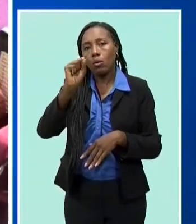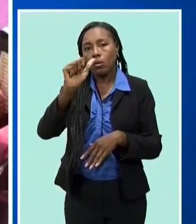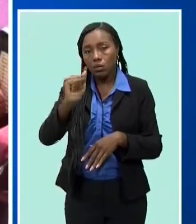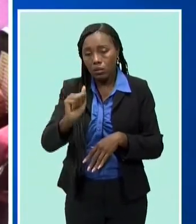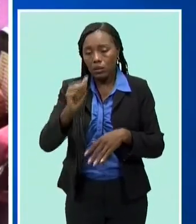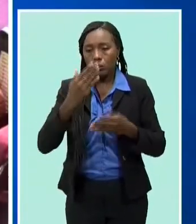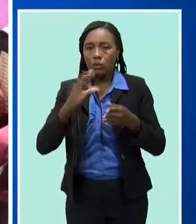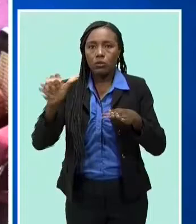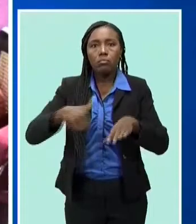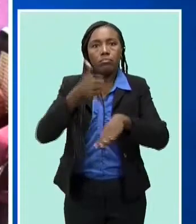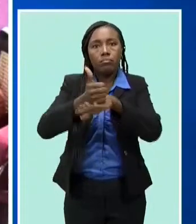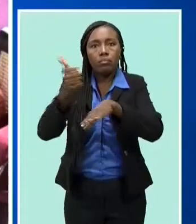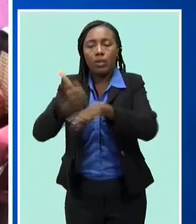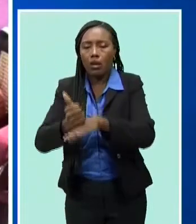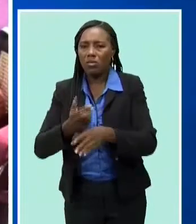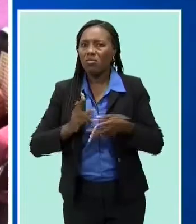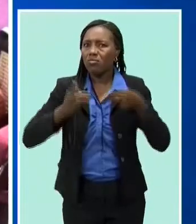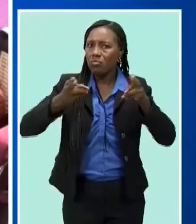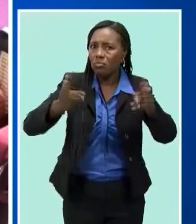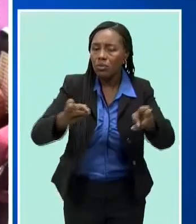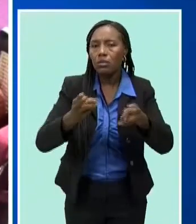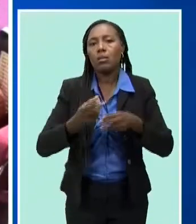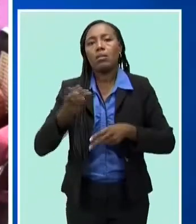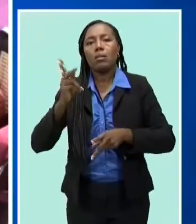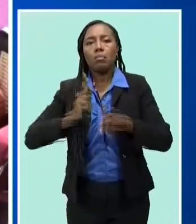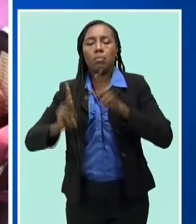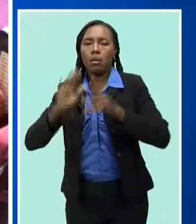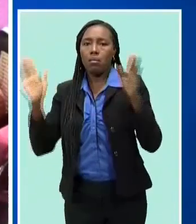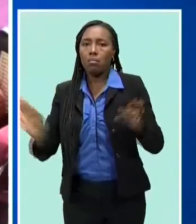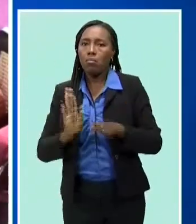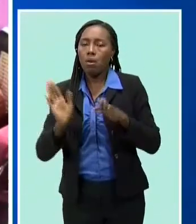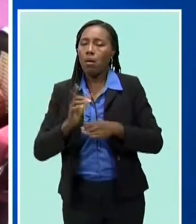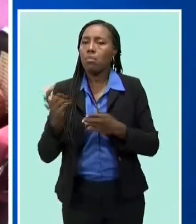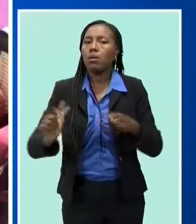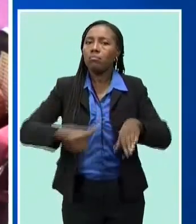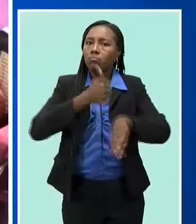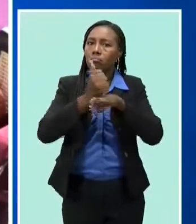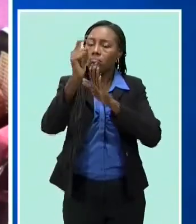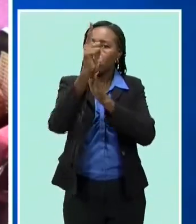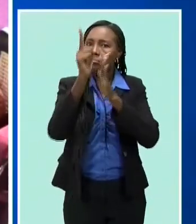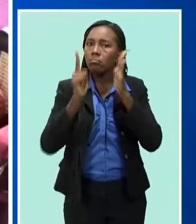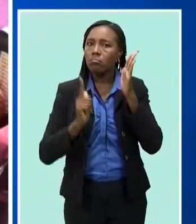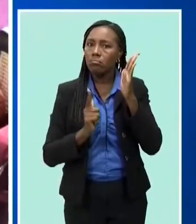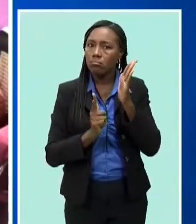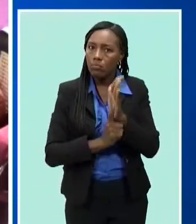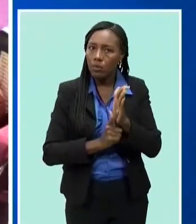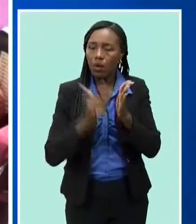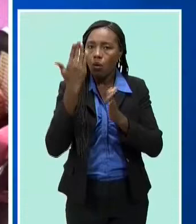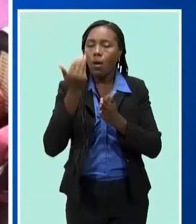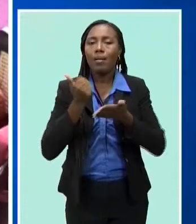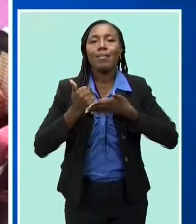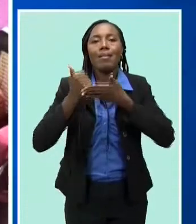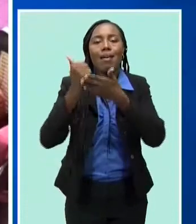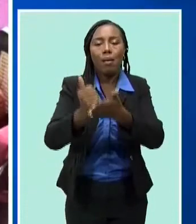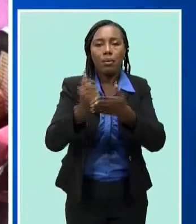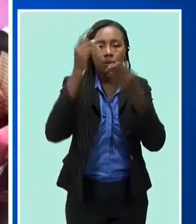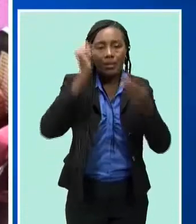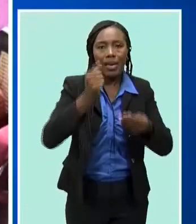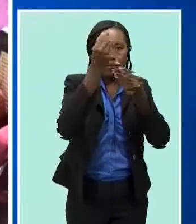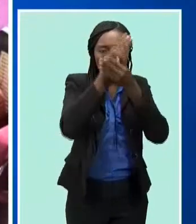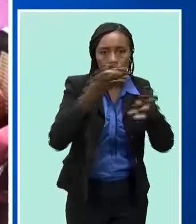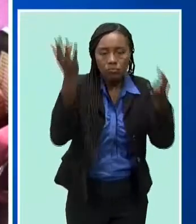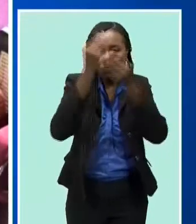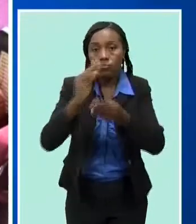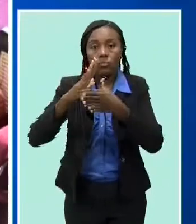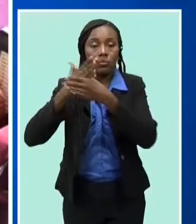recognizing that there is some urgency in us ensuring that this legislation gets in place because it facilitates the exchange of information with